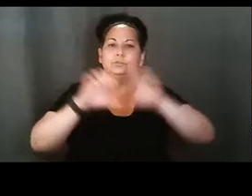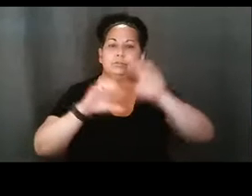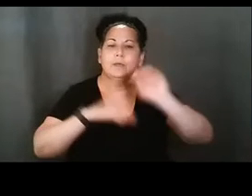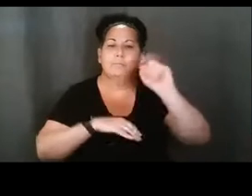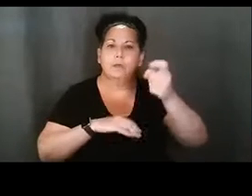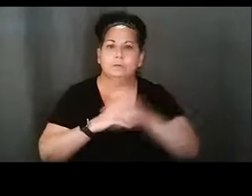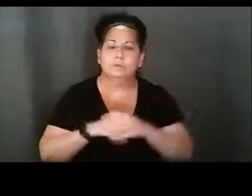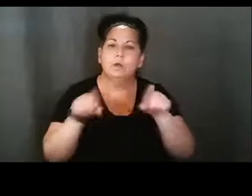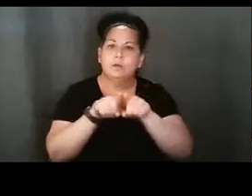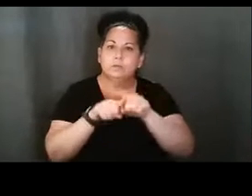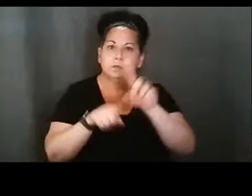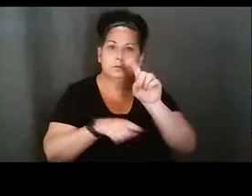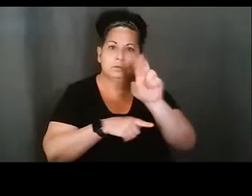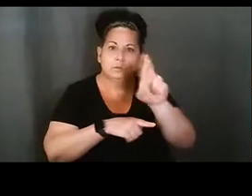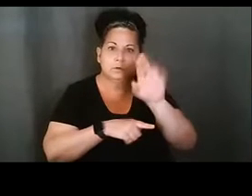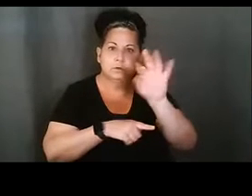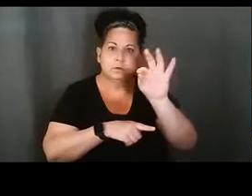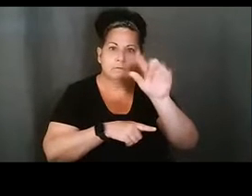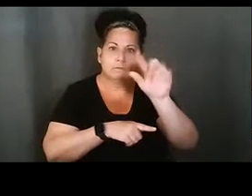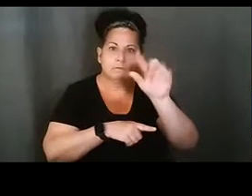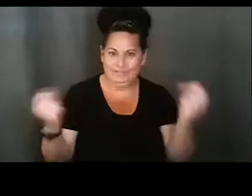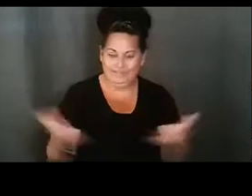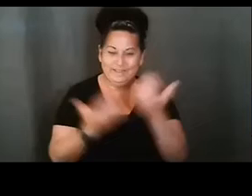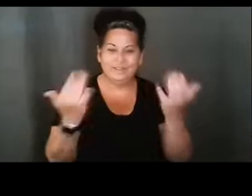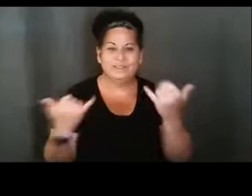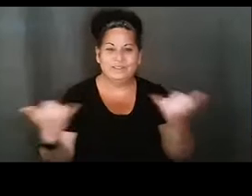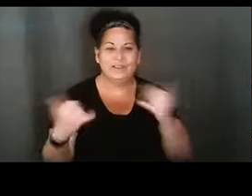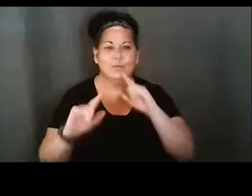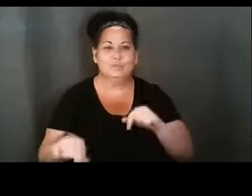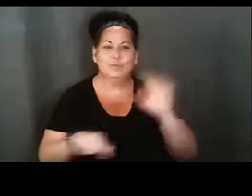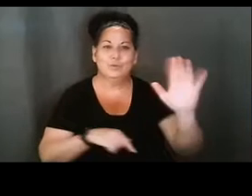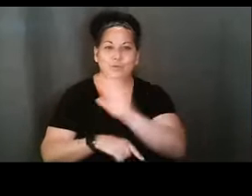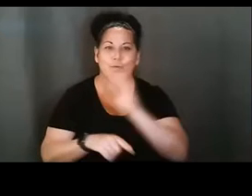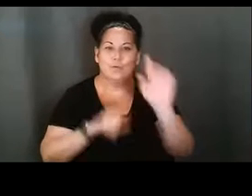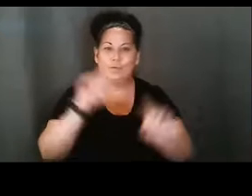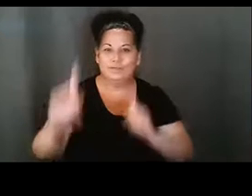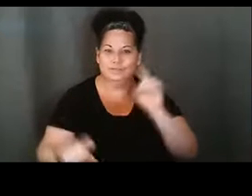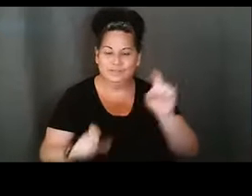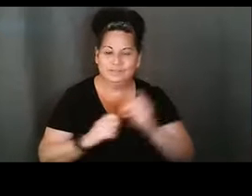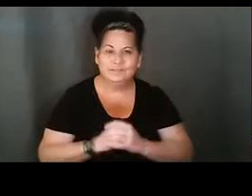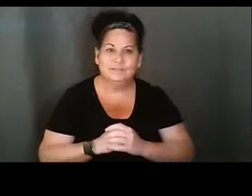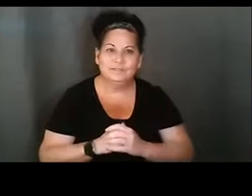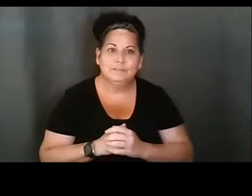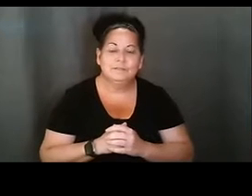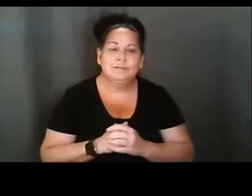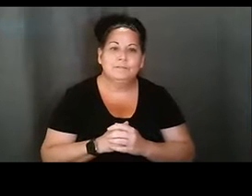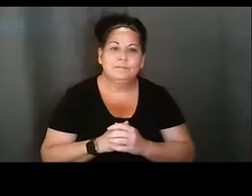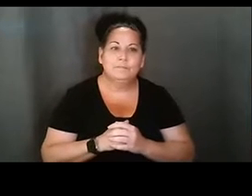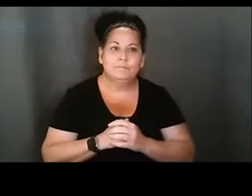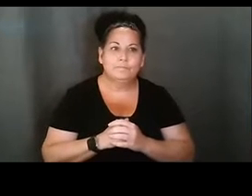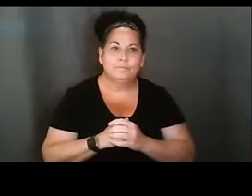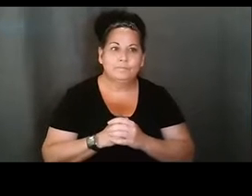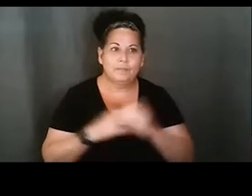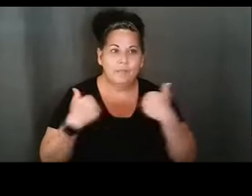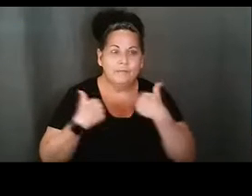live with us this evening to answer any questions. But I do have a couple of questions to catapult our conversation this evening from